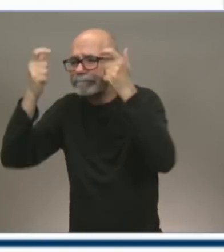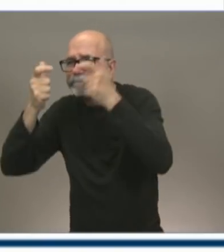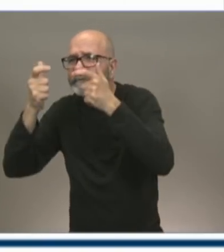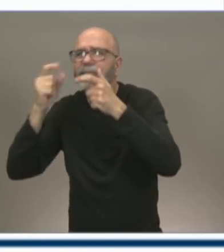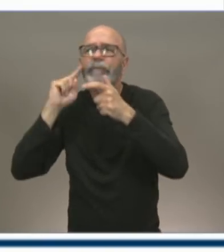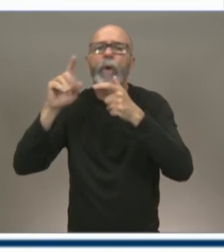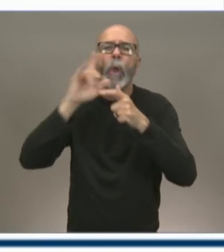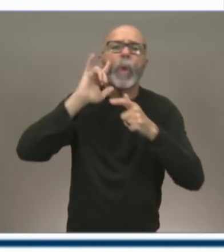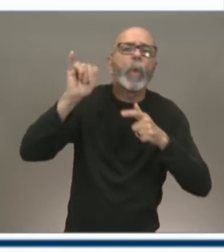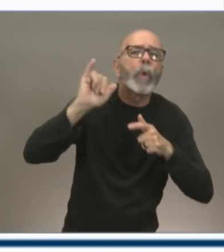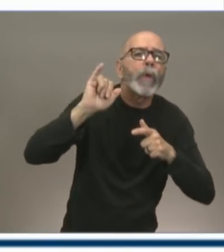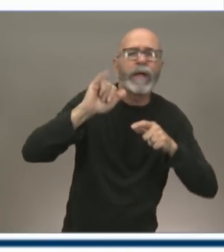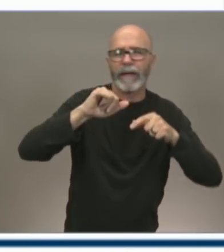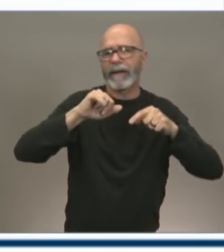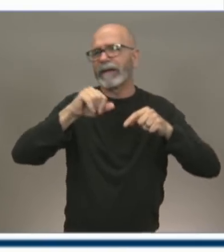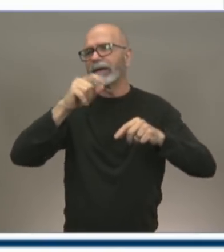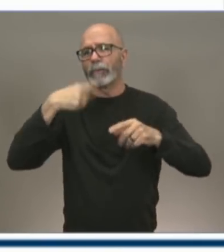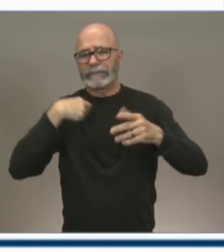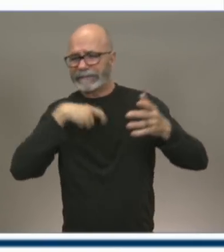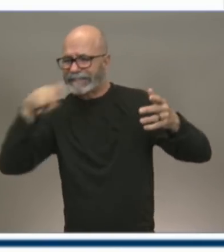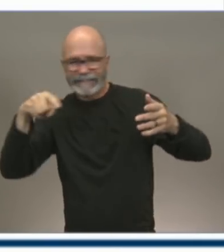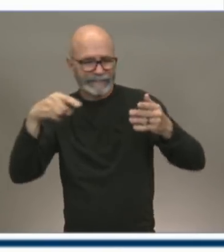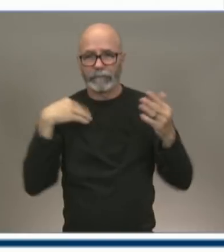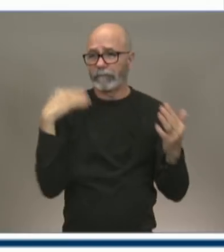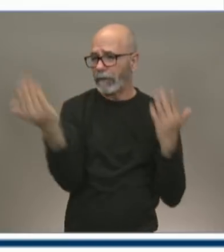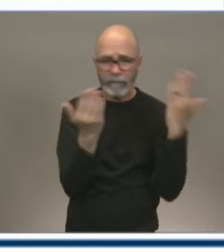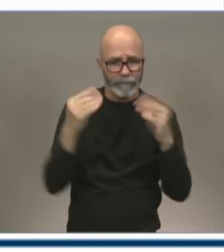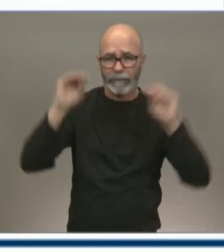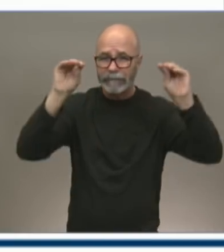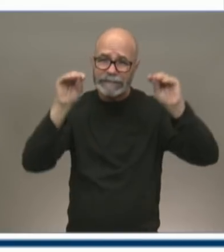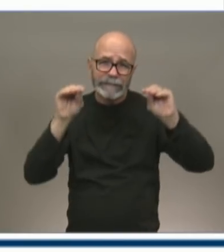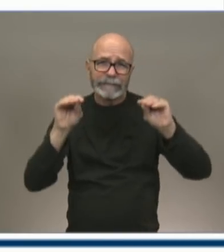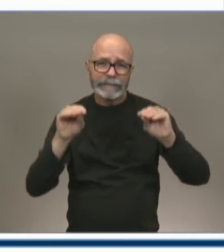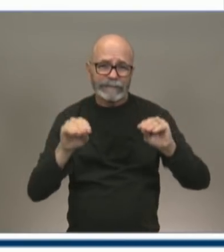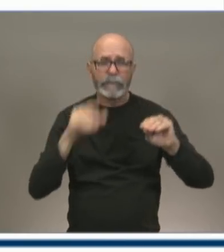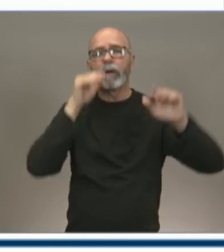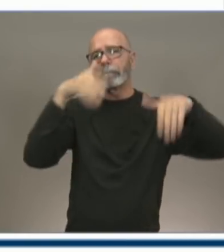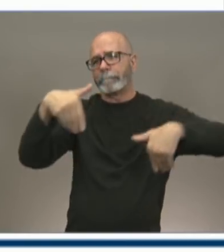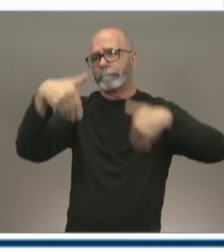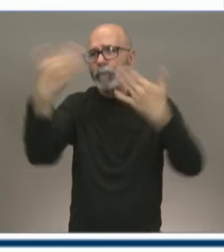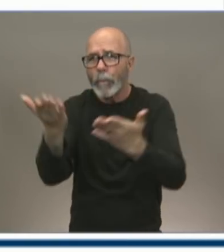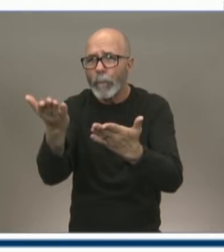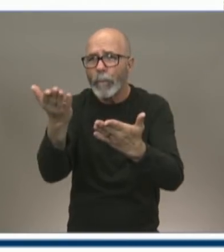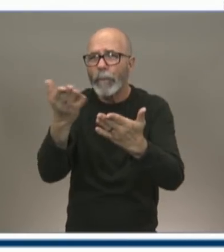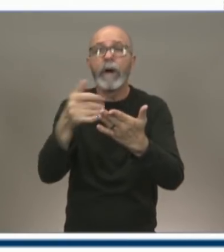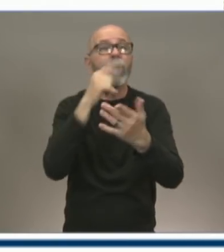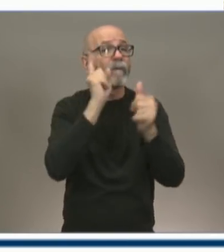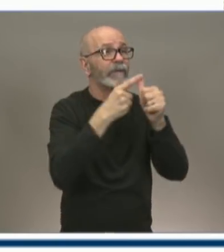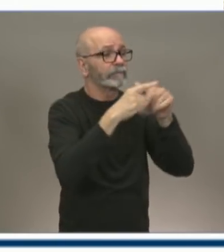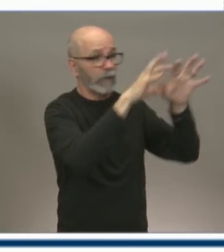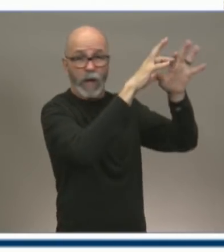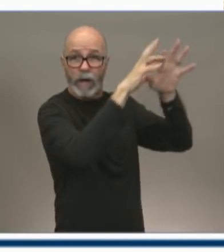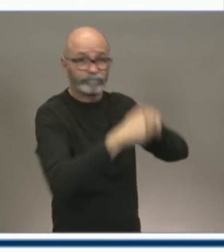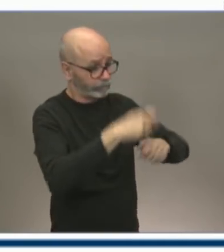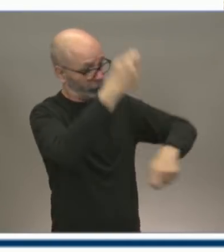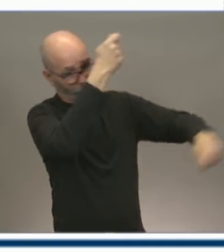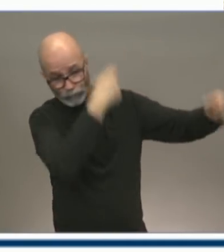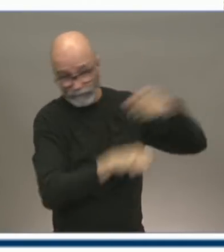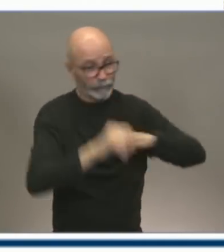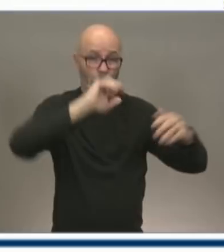list will have recommendations on whether or not we replace those facilities or whether we do major renovations. Next question will go to Alicia Draus with